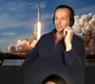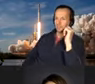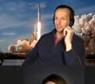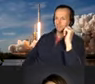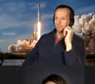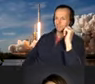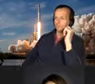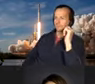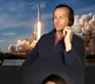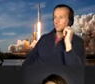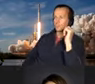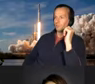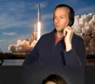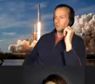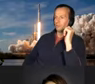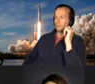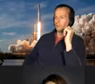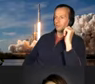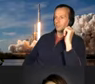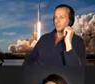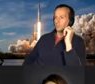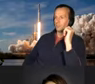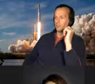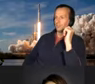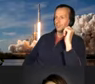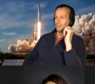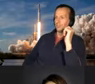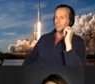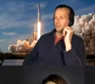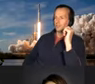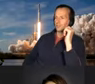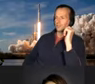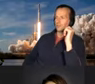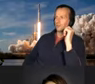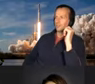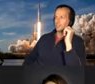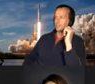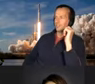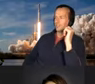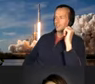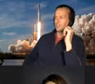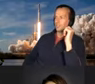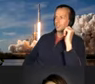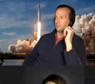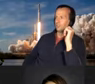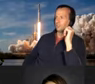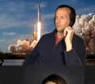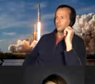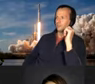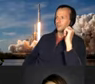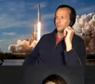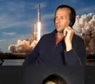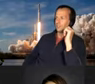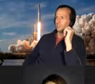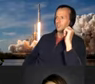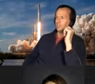COVID-19. Similar in magnitude to the reduction in risk of death from causes other than COVID-19 seen in working age adults living with